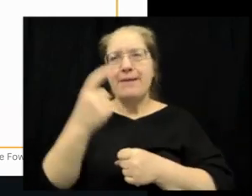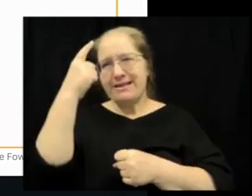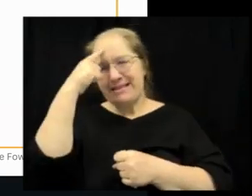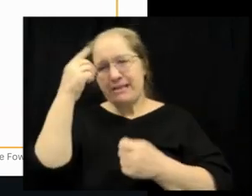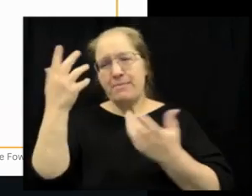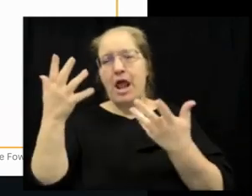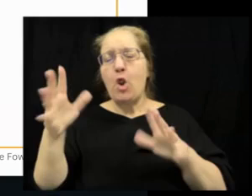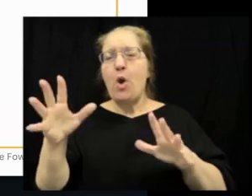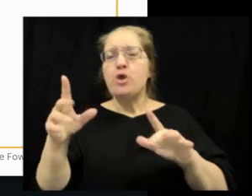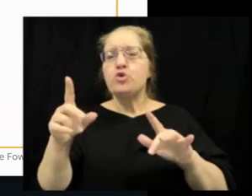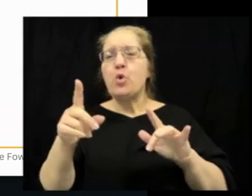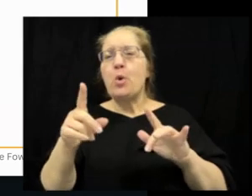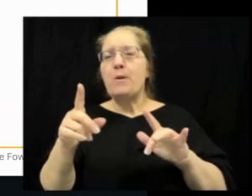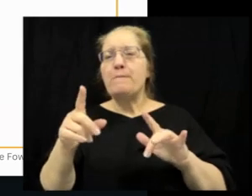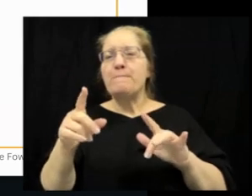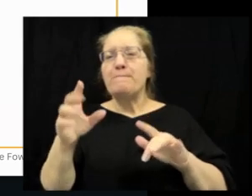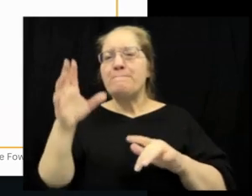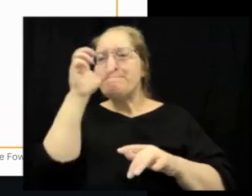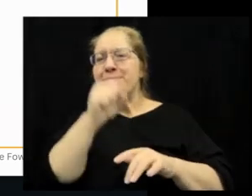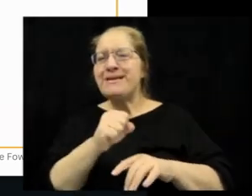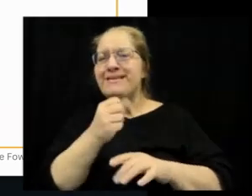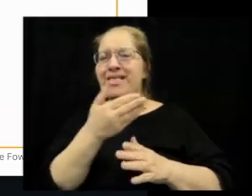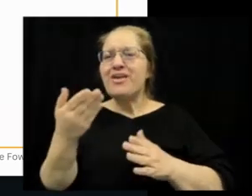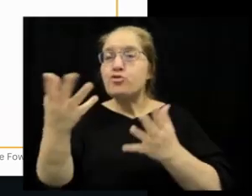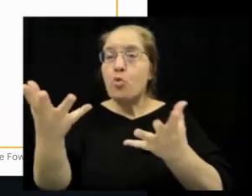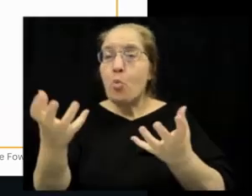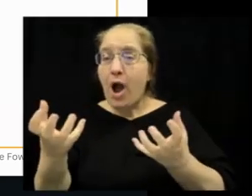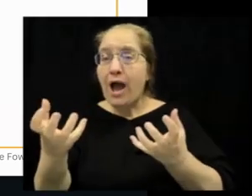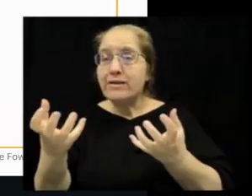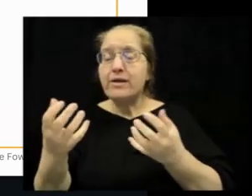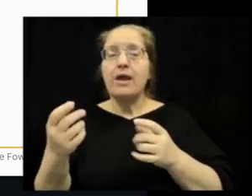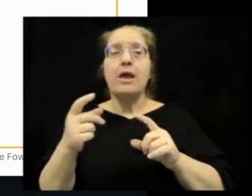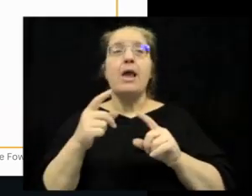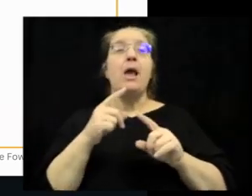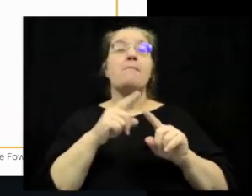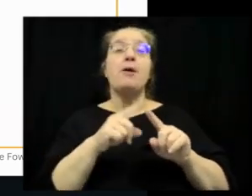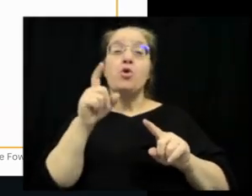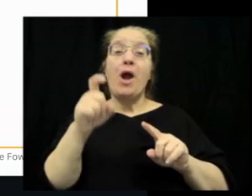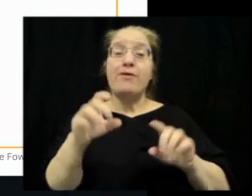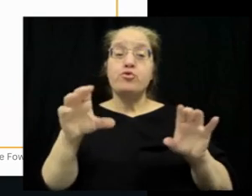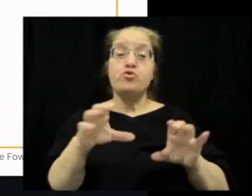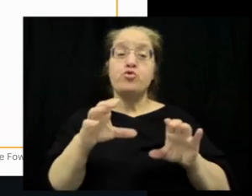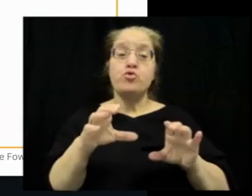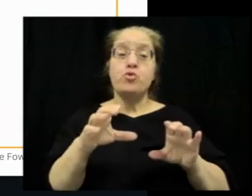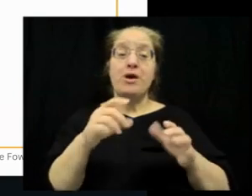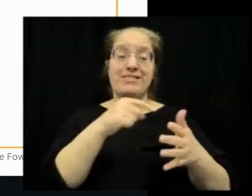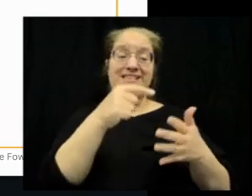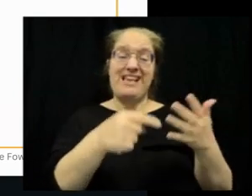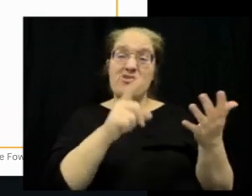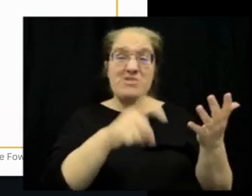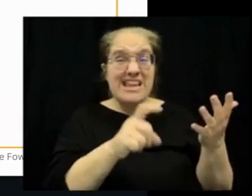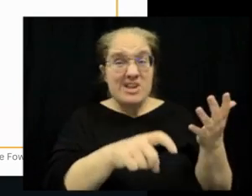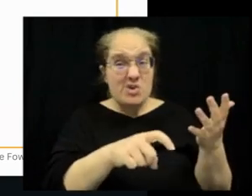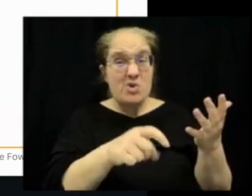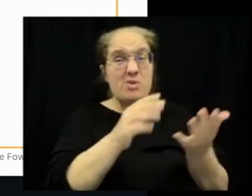things you want to do. But I do want to make sure you are doing the things that you need to do to be successful in